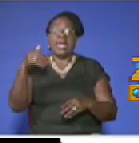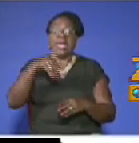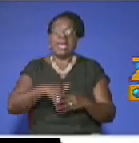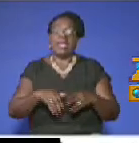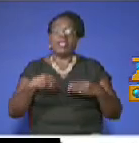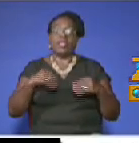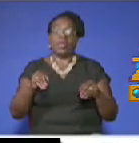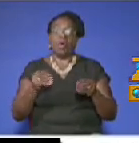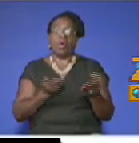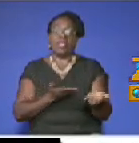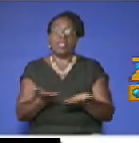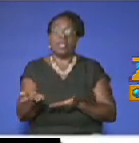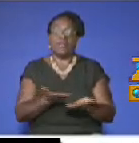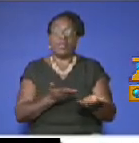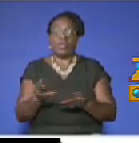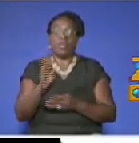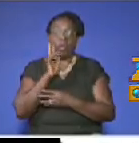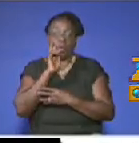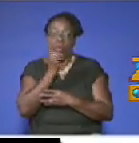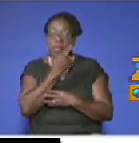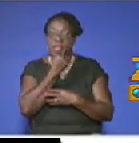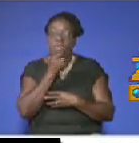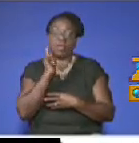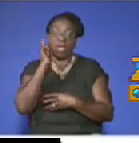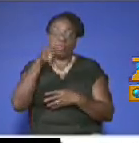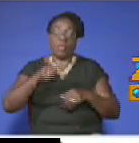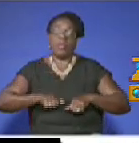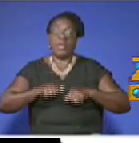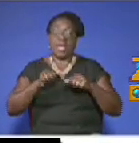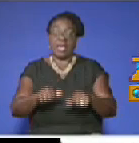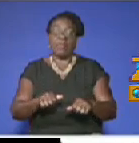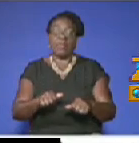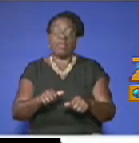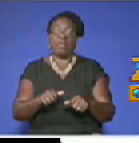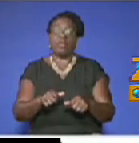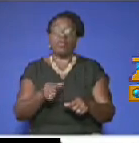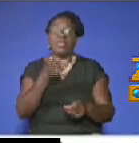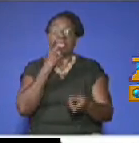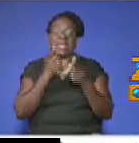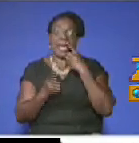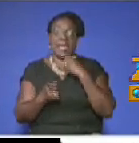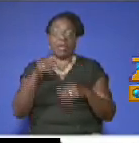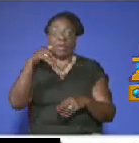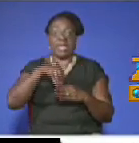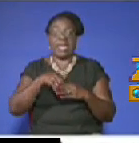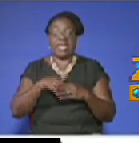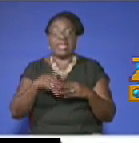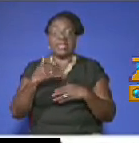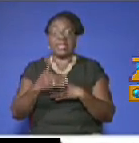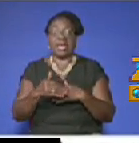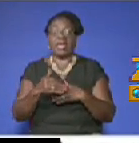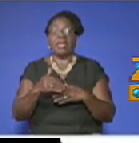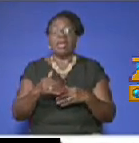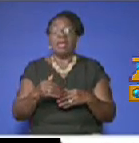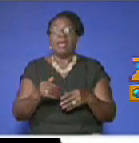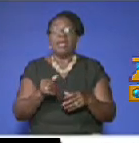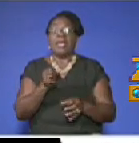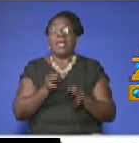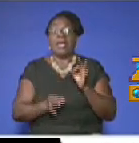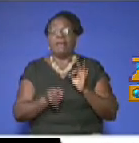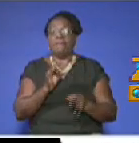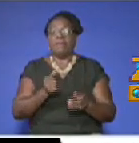Restaurants will be able to offer indoor dining services, provided they follow the